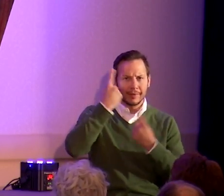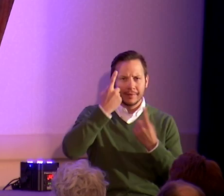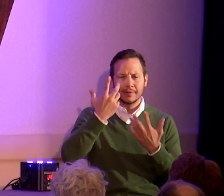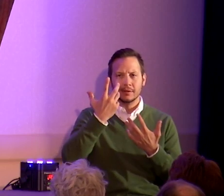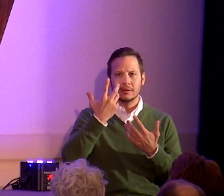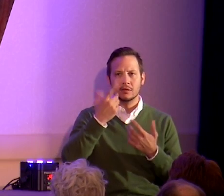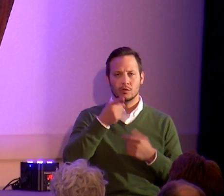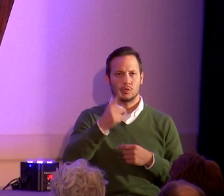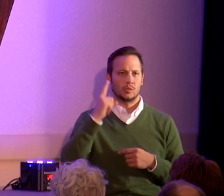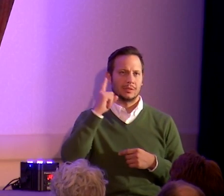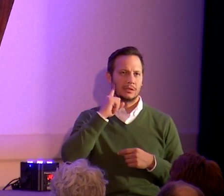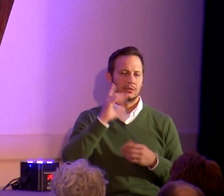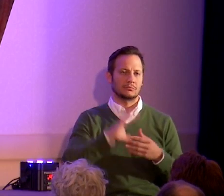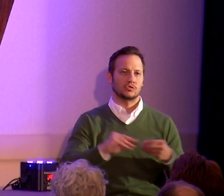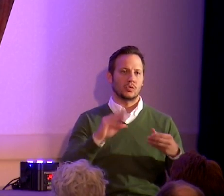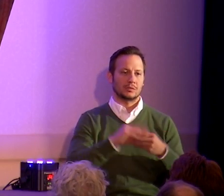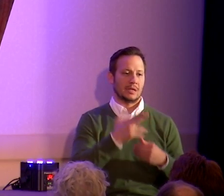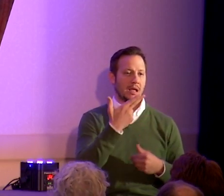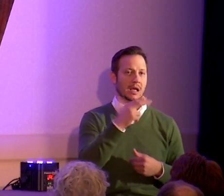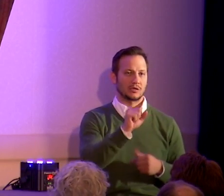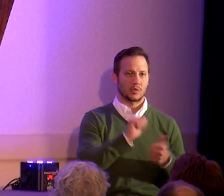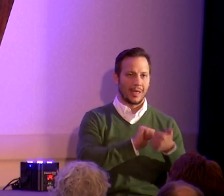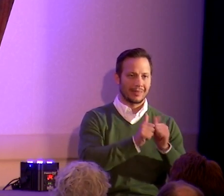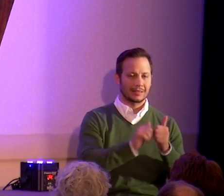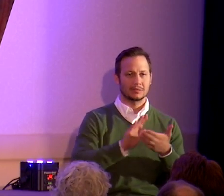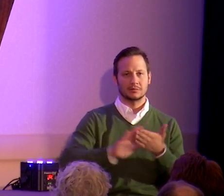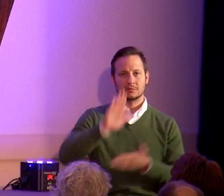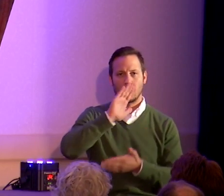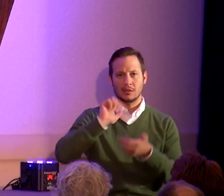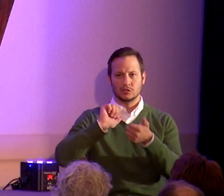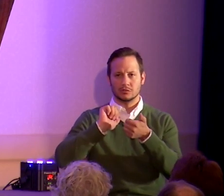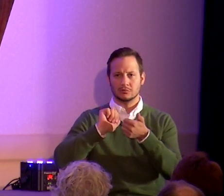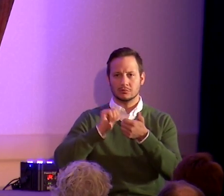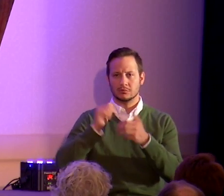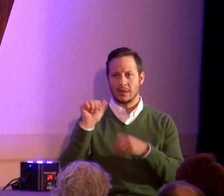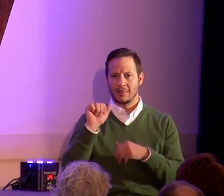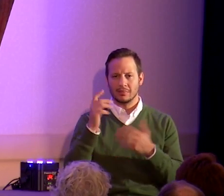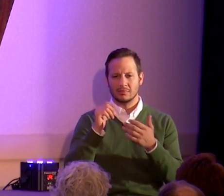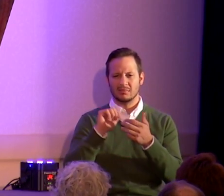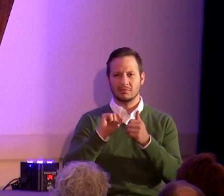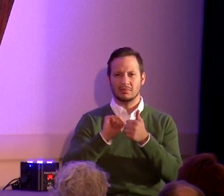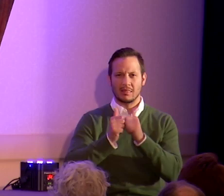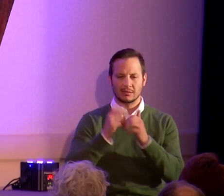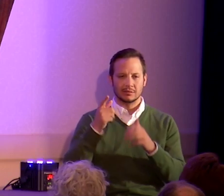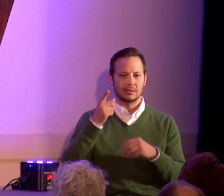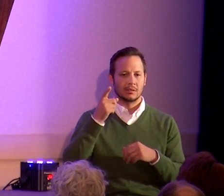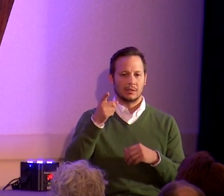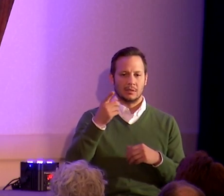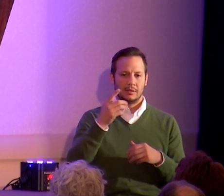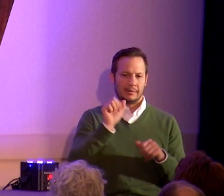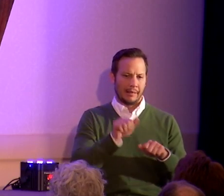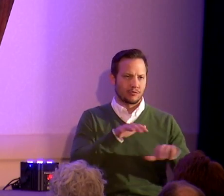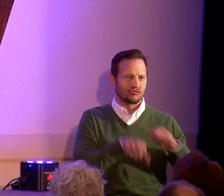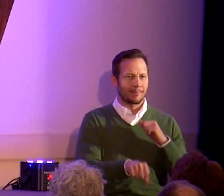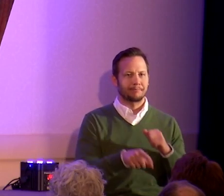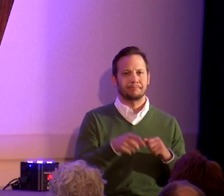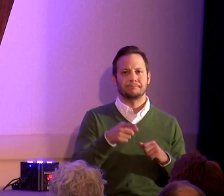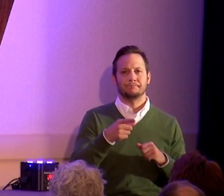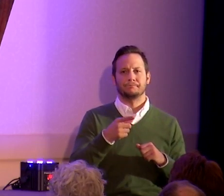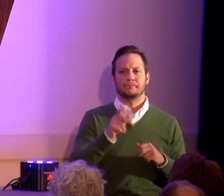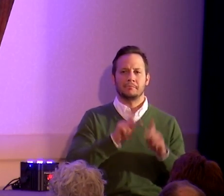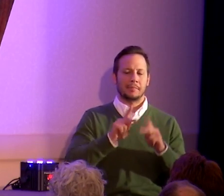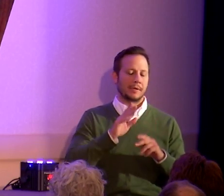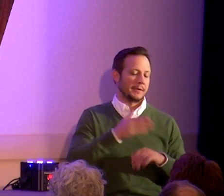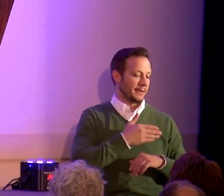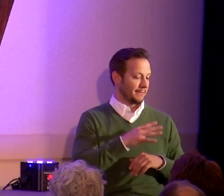hear about all these stories of high school athletes and college athletes who get away with crimes, they get away with rape, they get away with, you know, treating other people